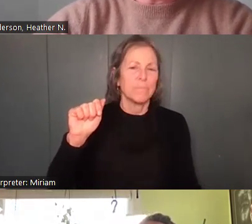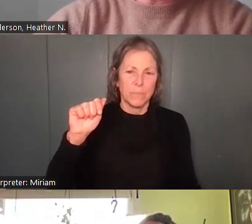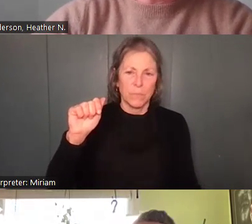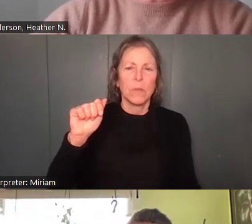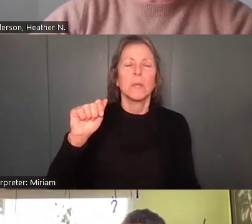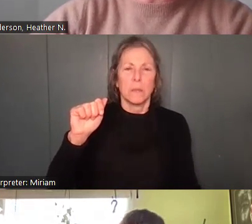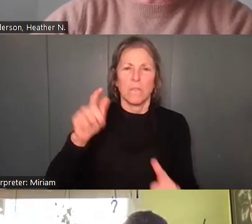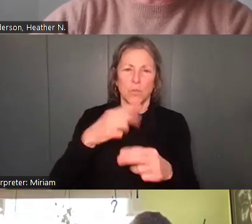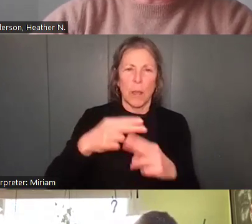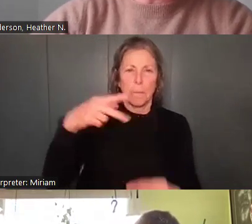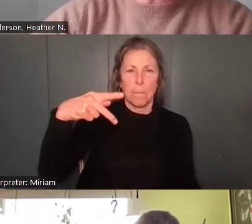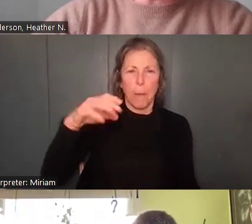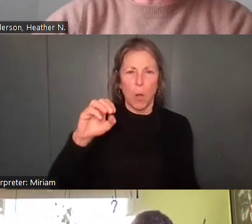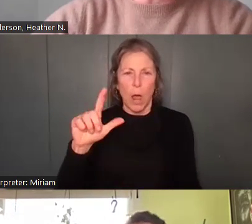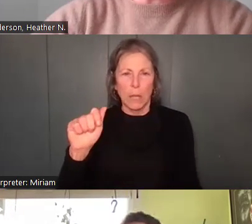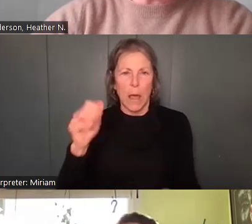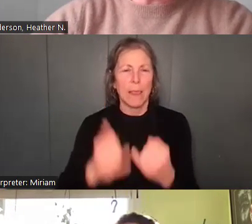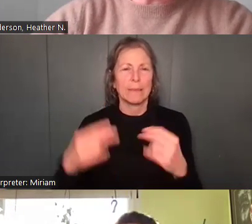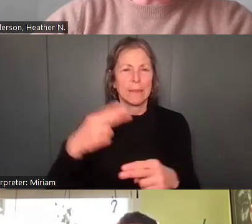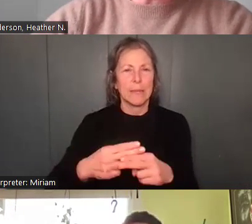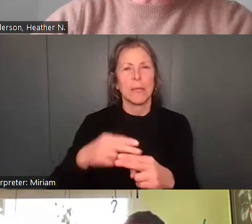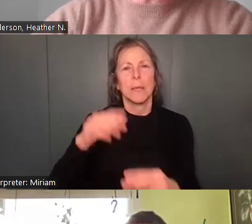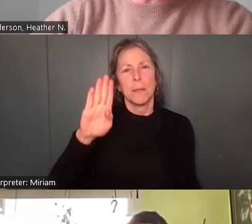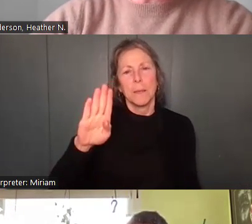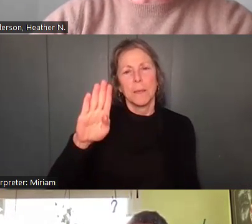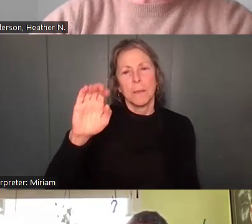first name, last name Bechart,